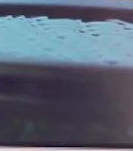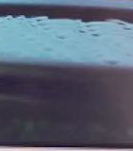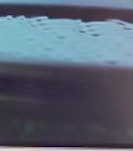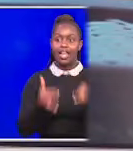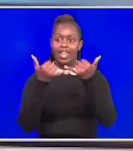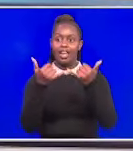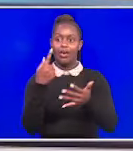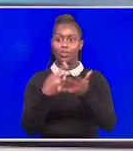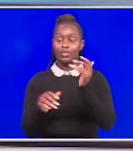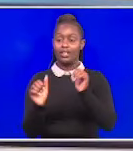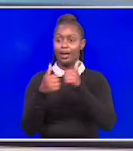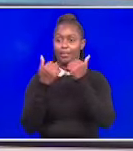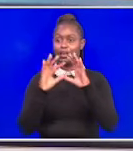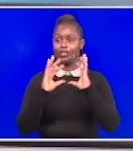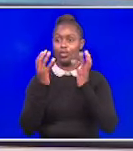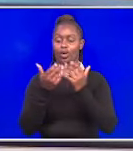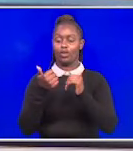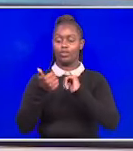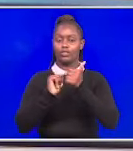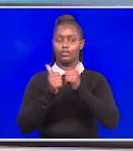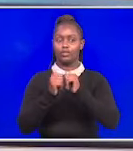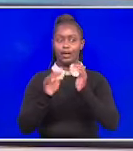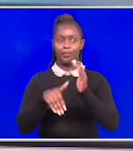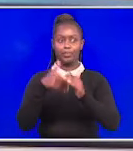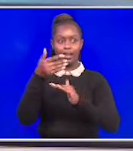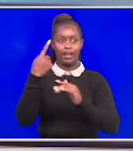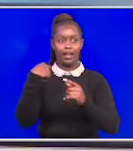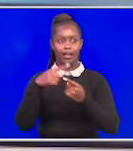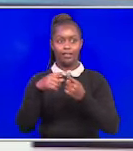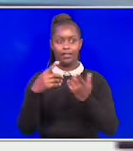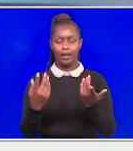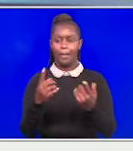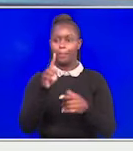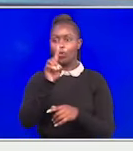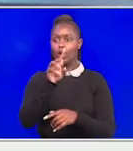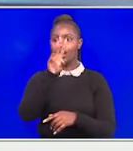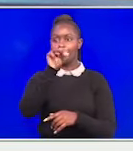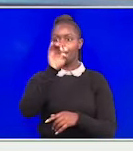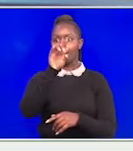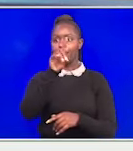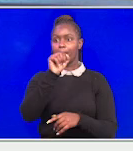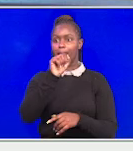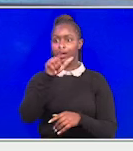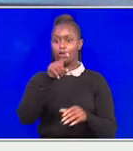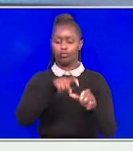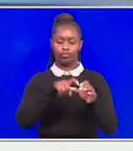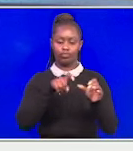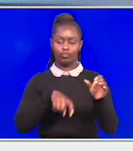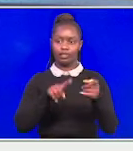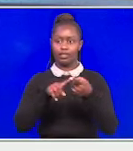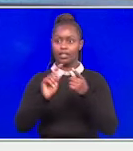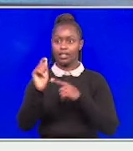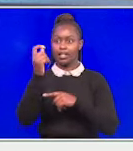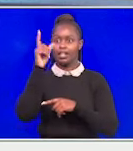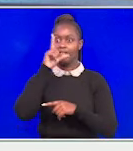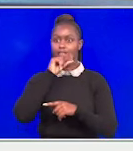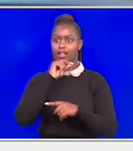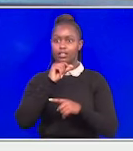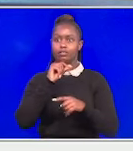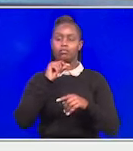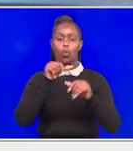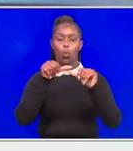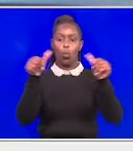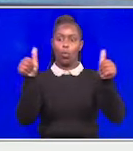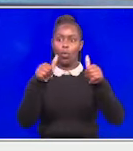Look at what's happening in the world of sports. After a worrying medal drought at the start of the Olympic Games, Team Kenya has finished the Games on a high